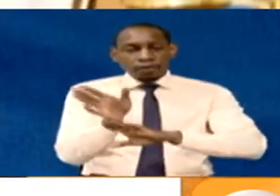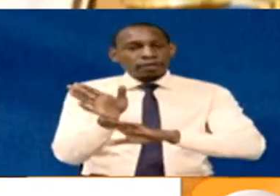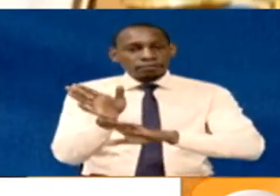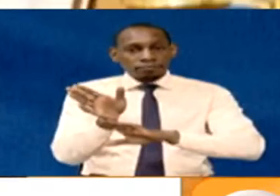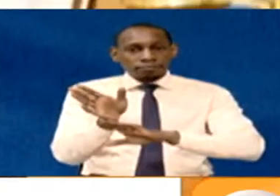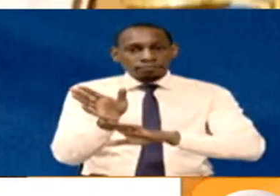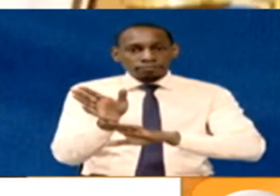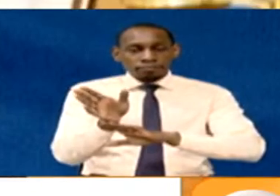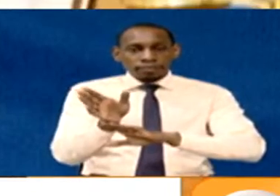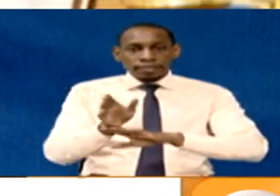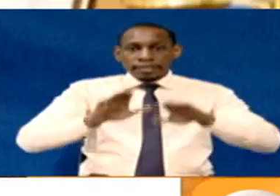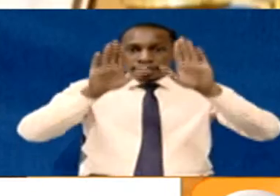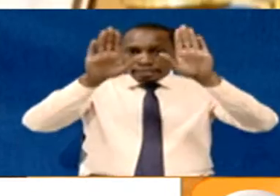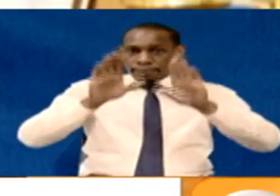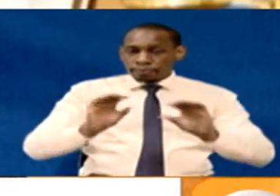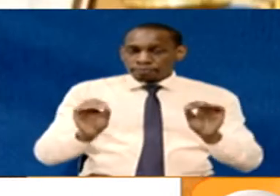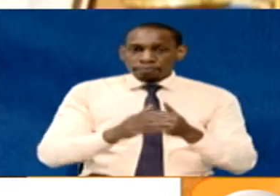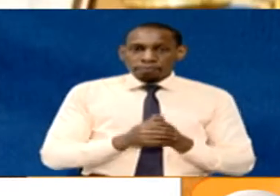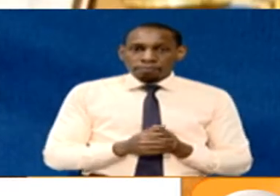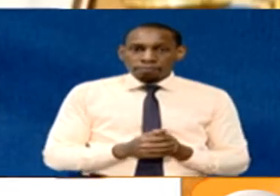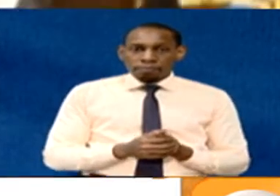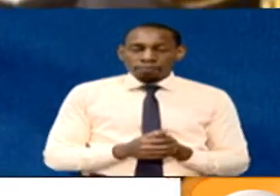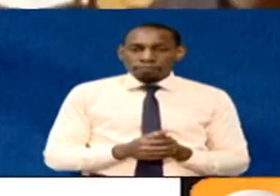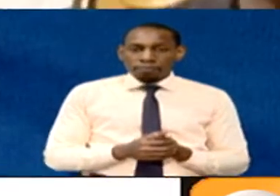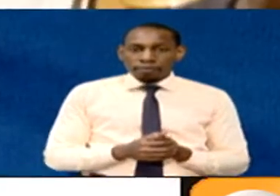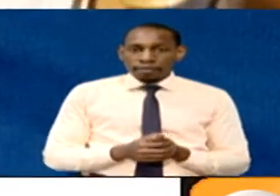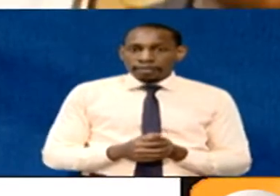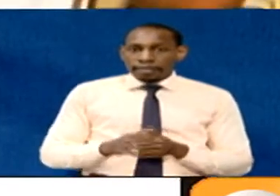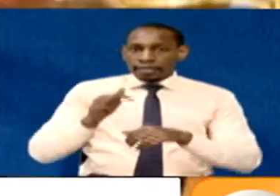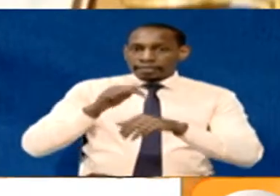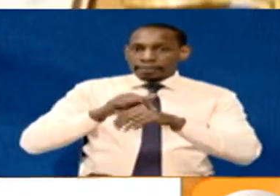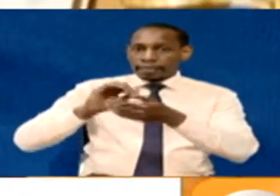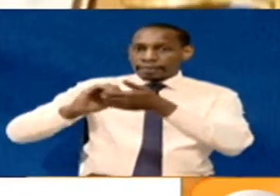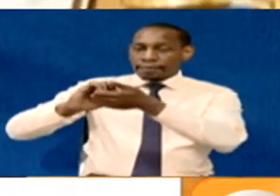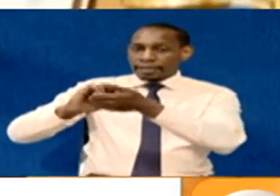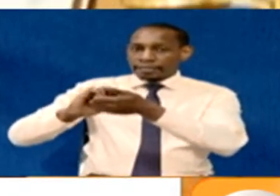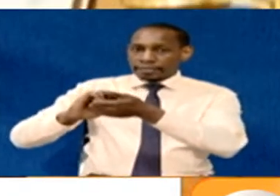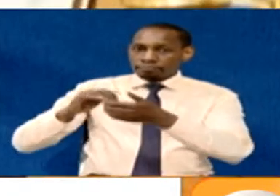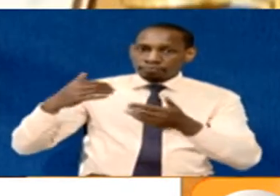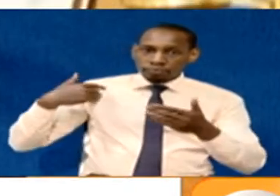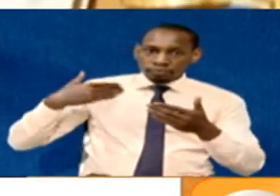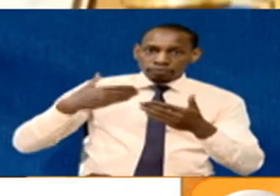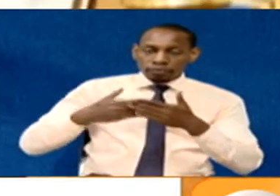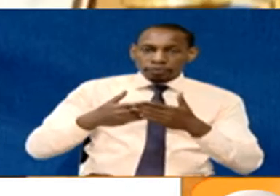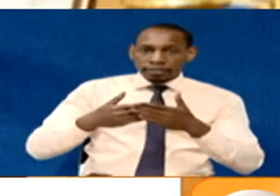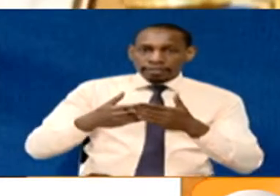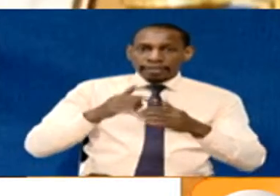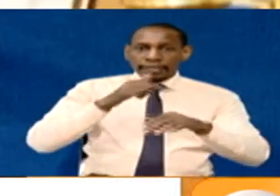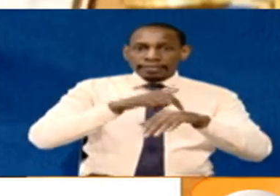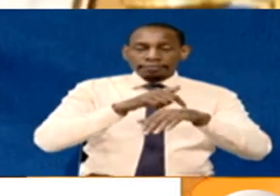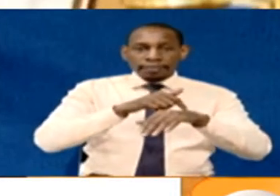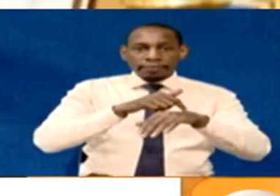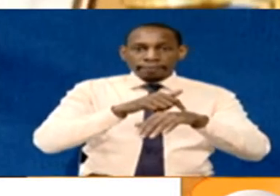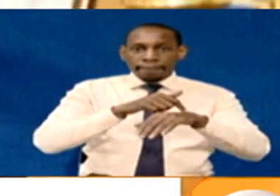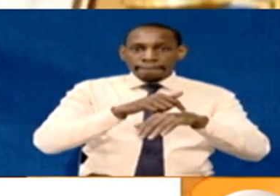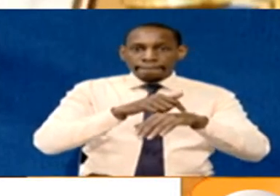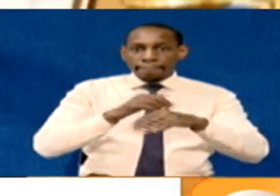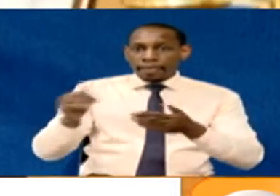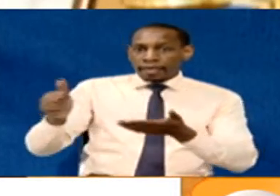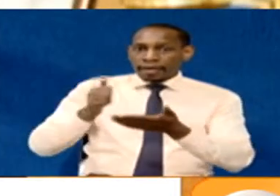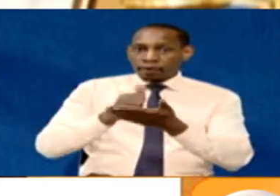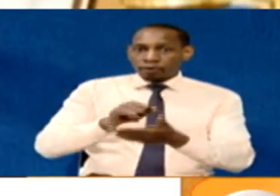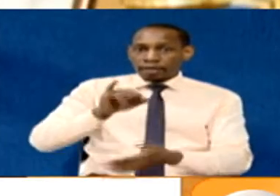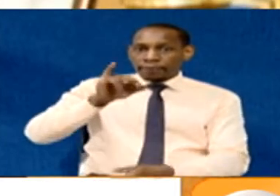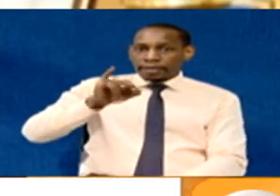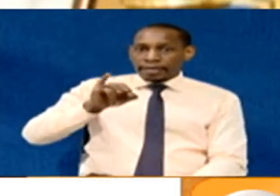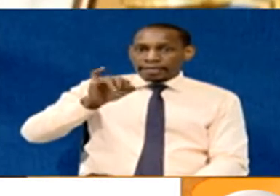is not paramount. From the time of the handshake until the other day is when they are appointing the